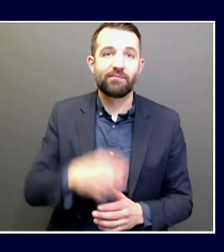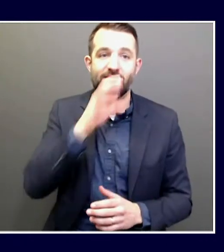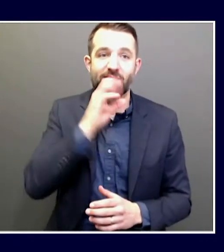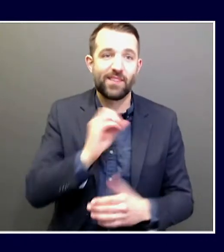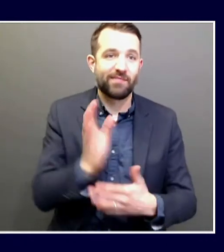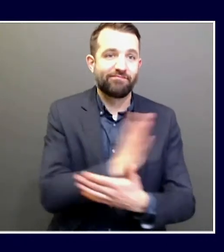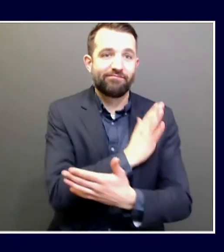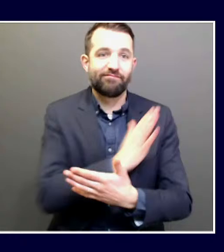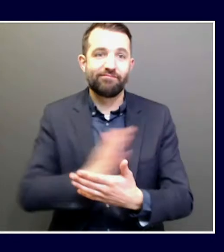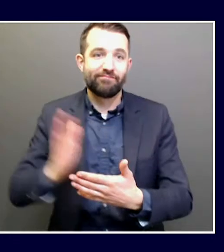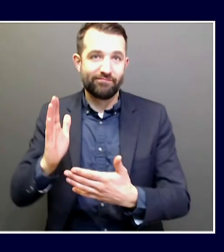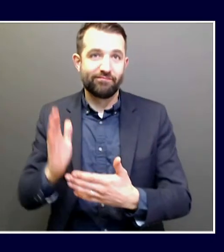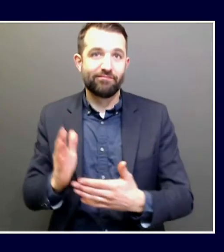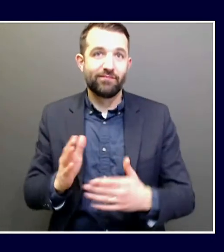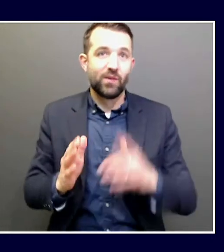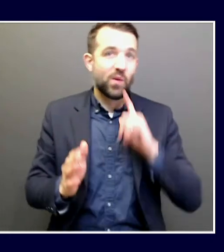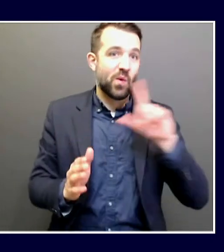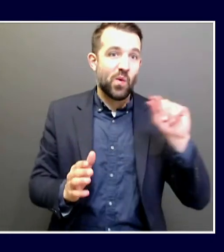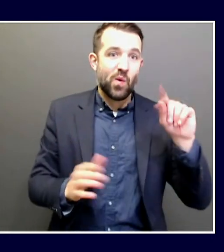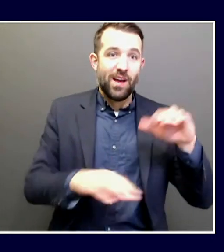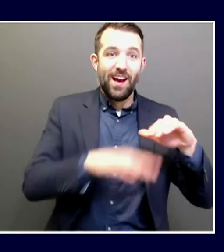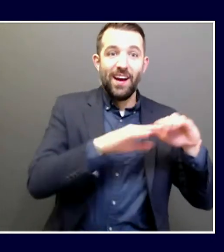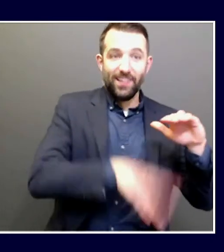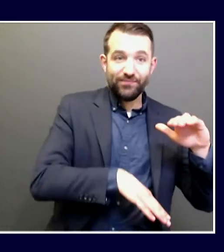under 20 to over 80.